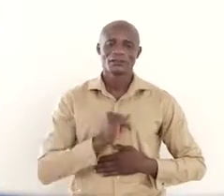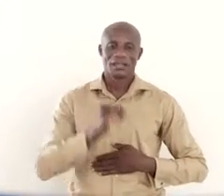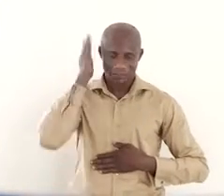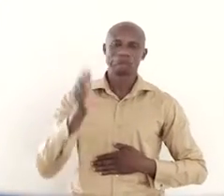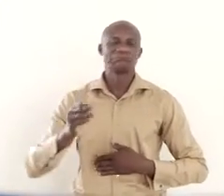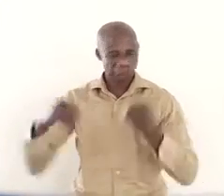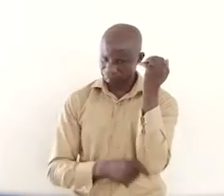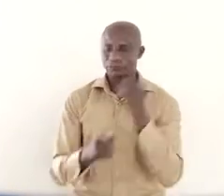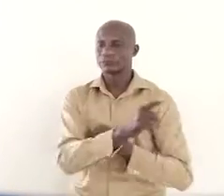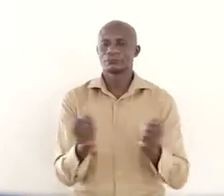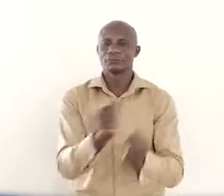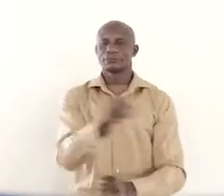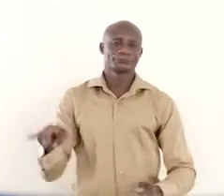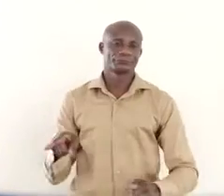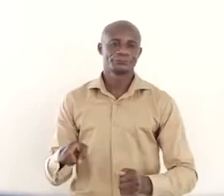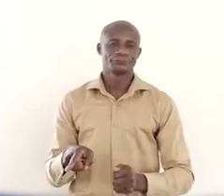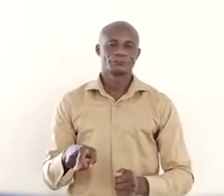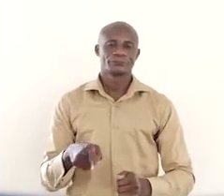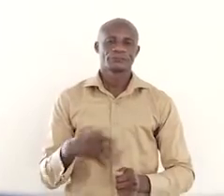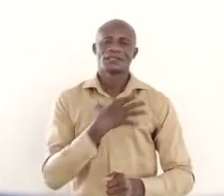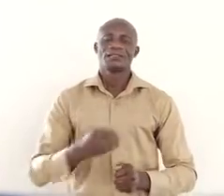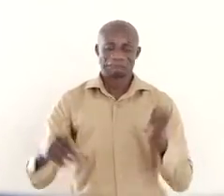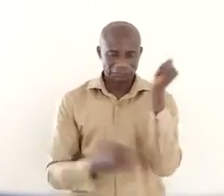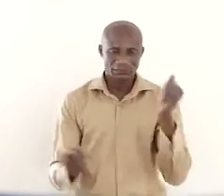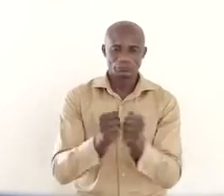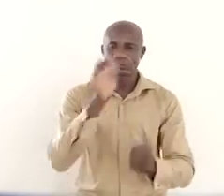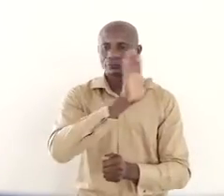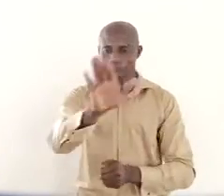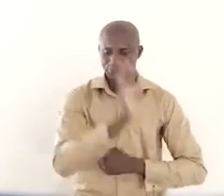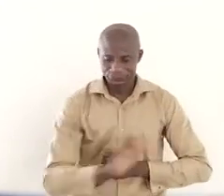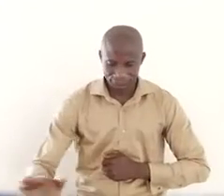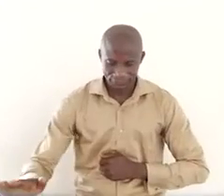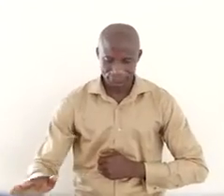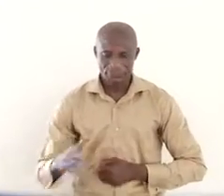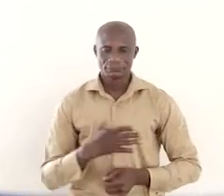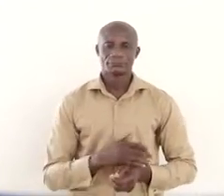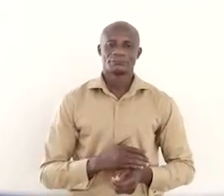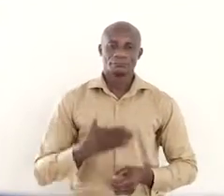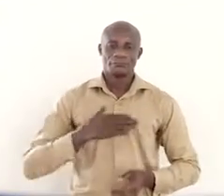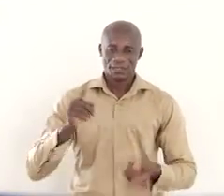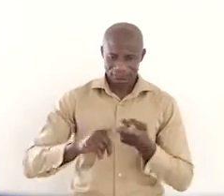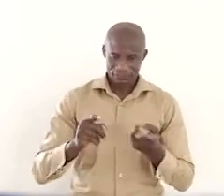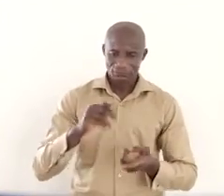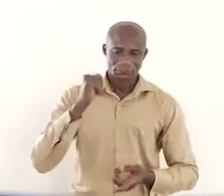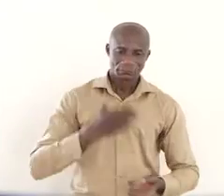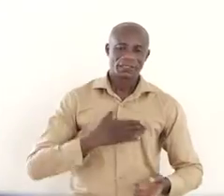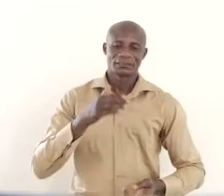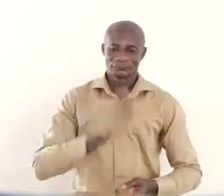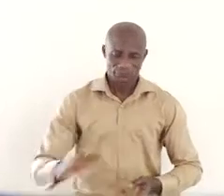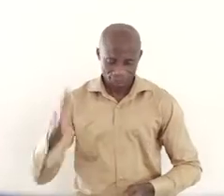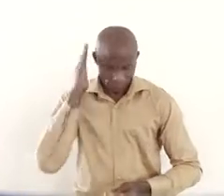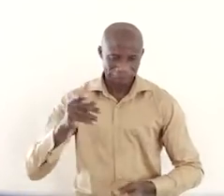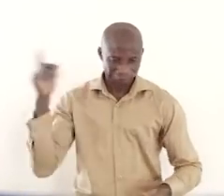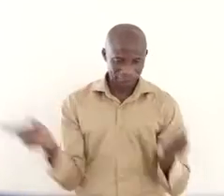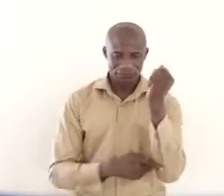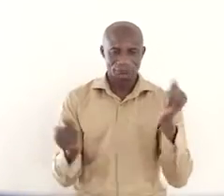where? I will deal with you and deal with your children and your grandchildren. My children will deal with your children. My grandchildren will deal